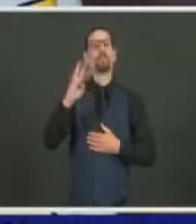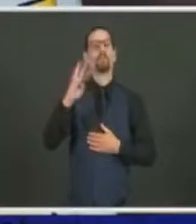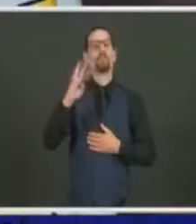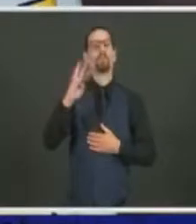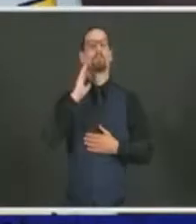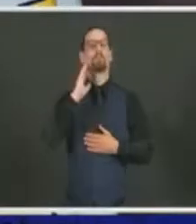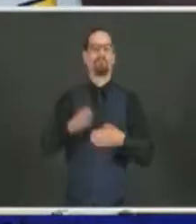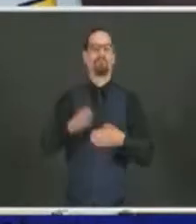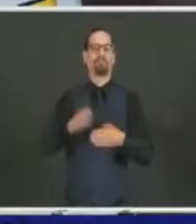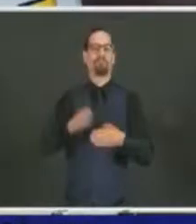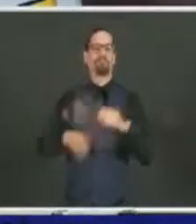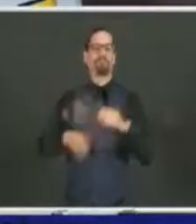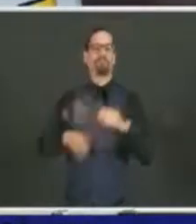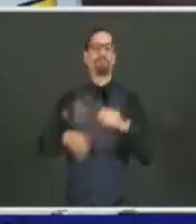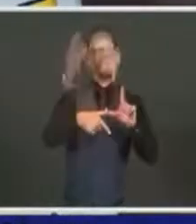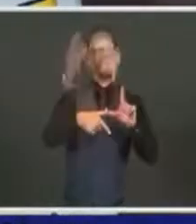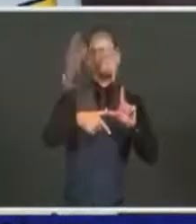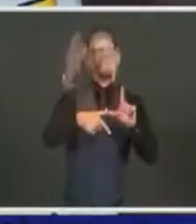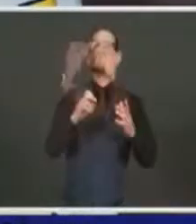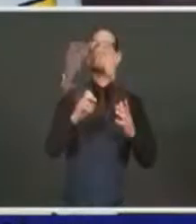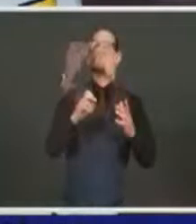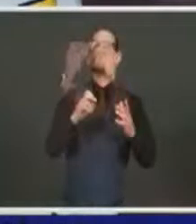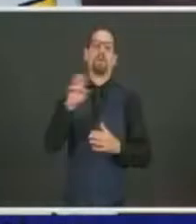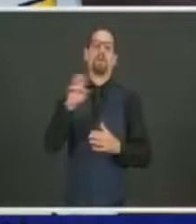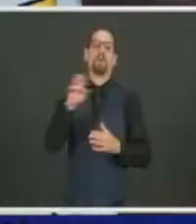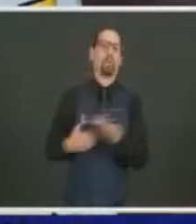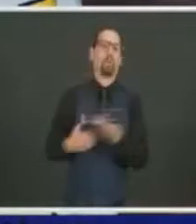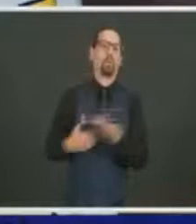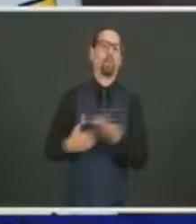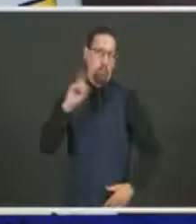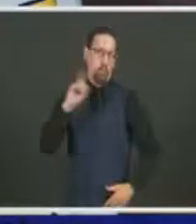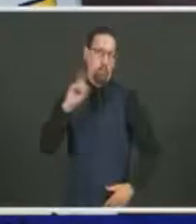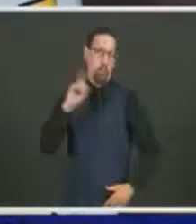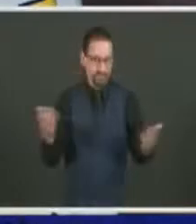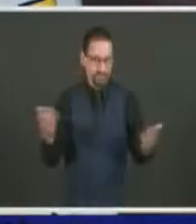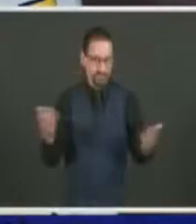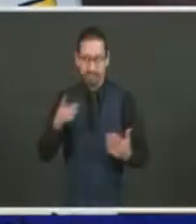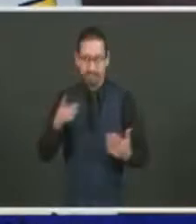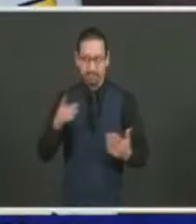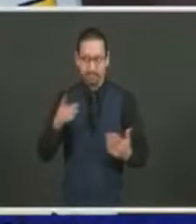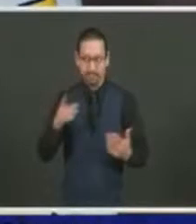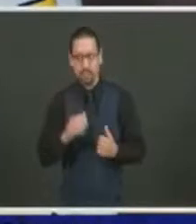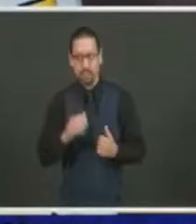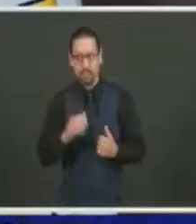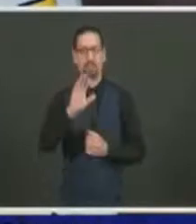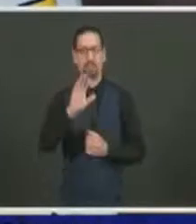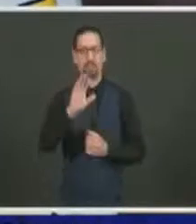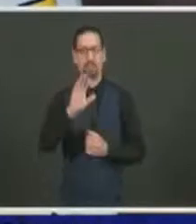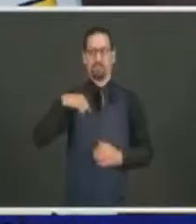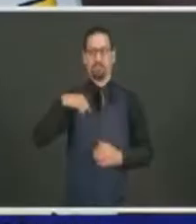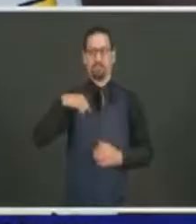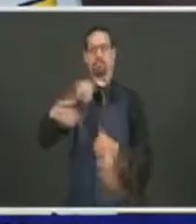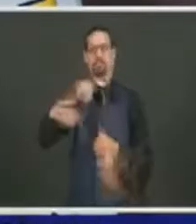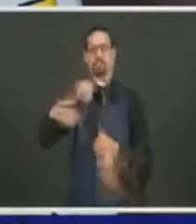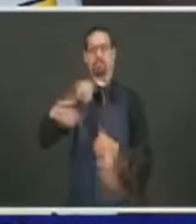4th of July, and I hope you're enjoying your holiday weekend. So I wanted to just let everyone know now what I plan to do on the